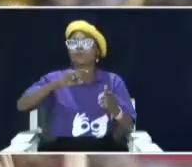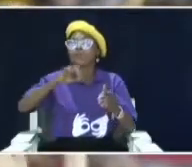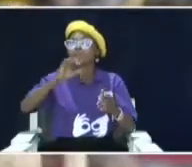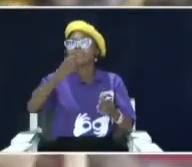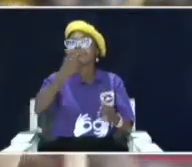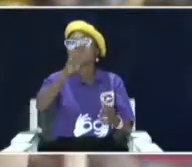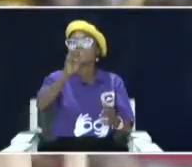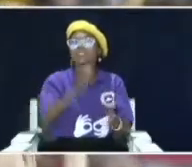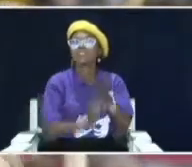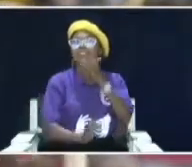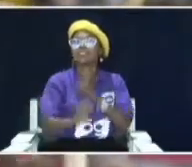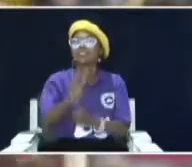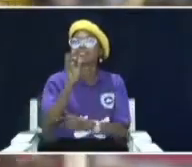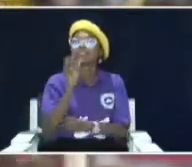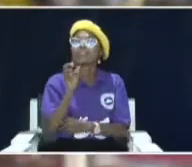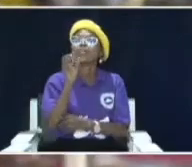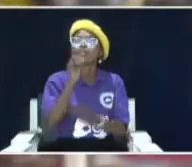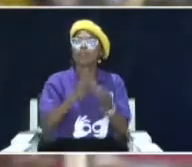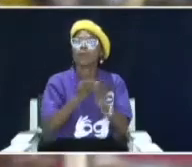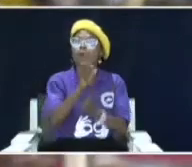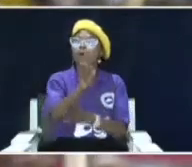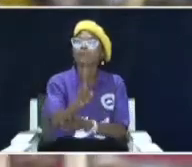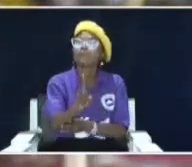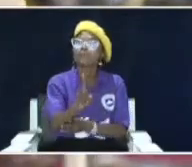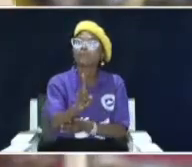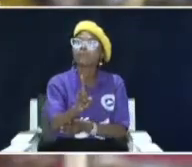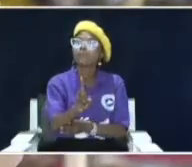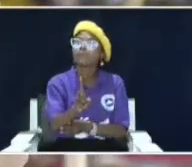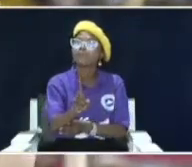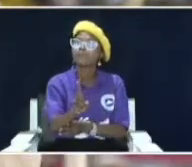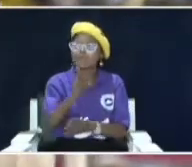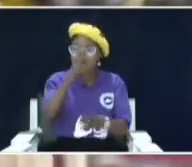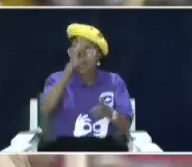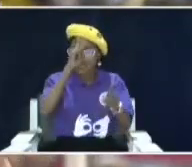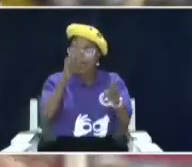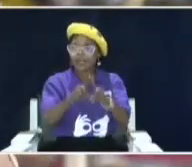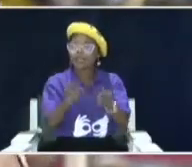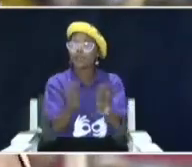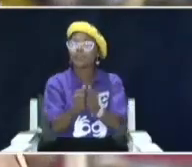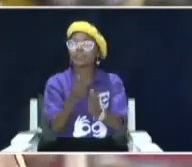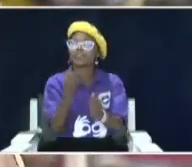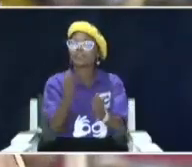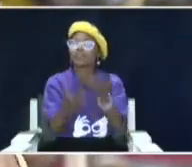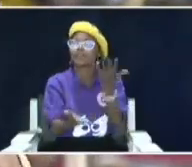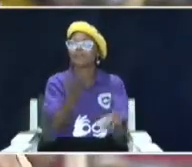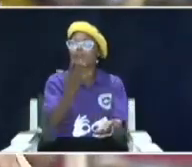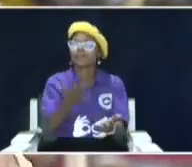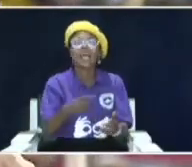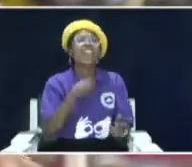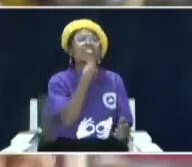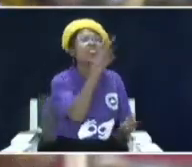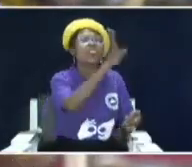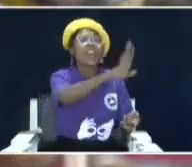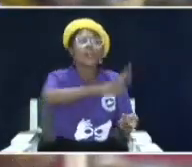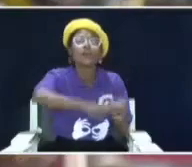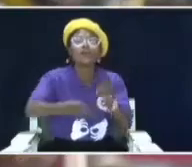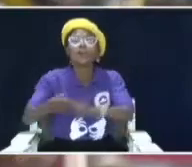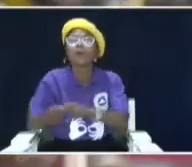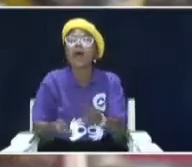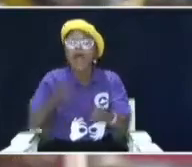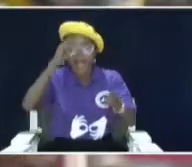I partner with the fire? Number one, agree with the fire. Tell your neighbor, agree with the fire.